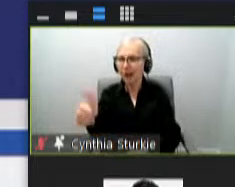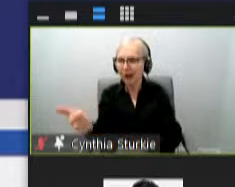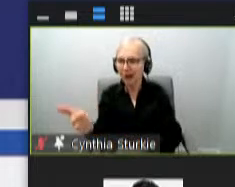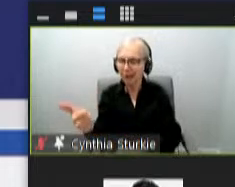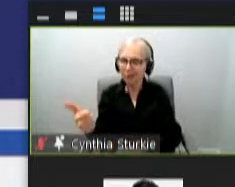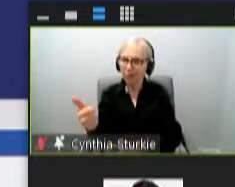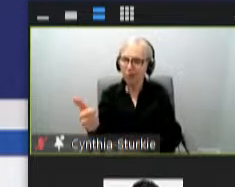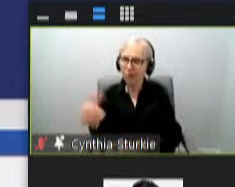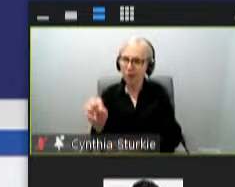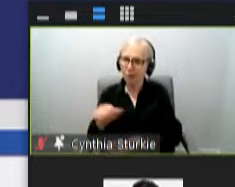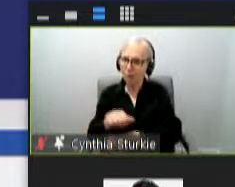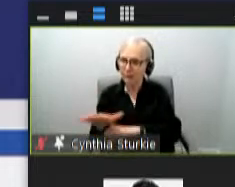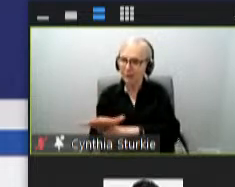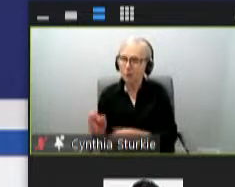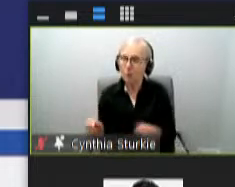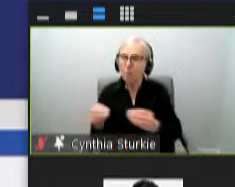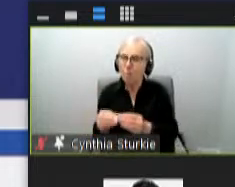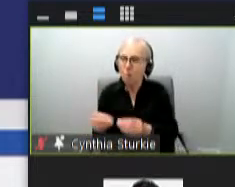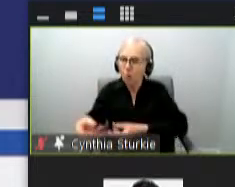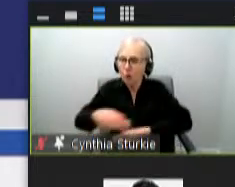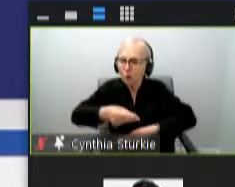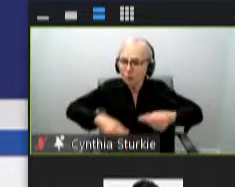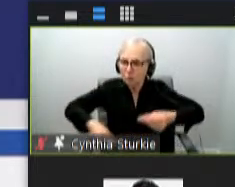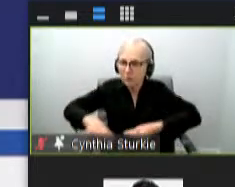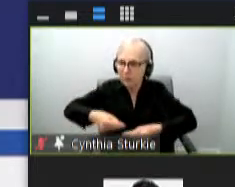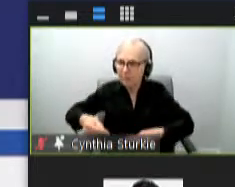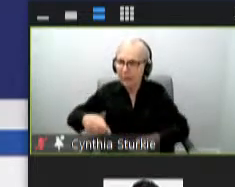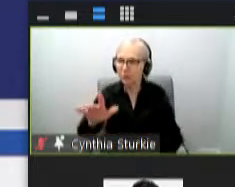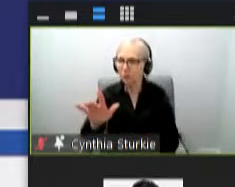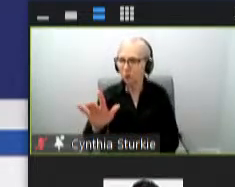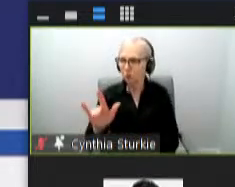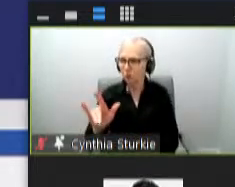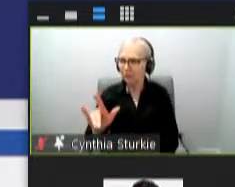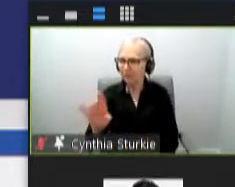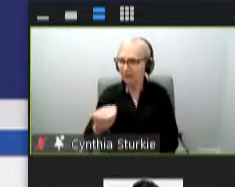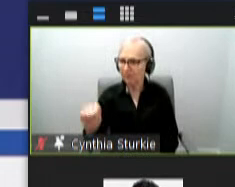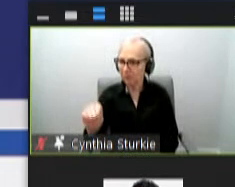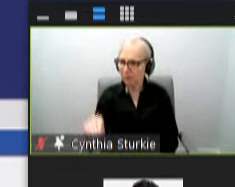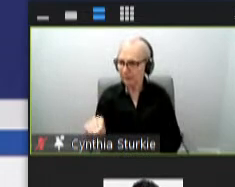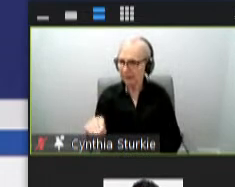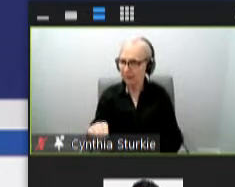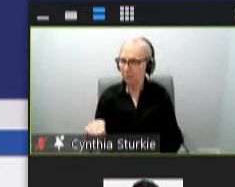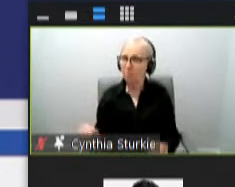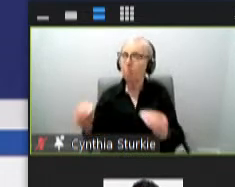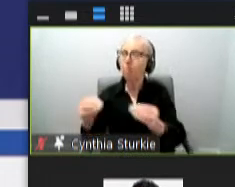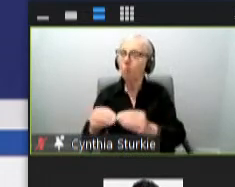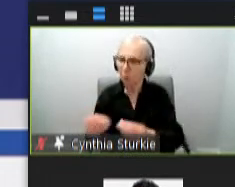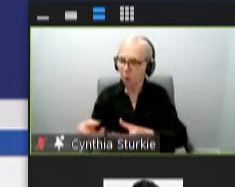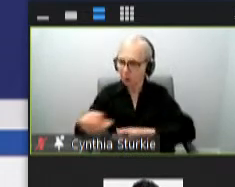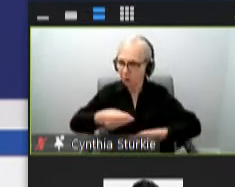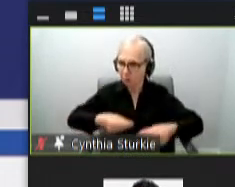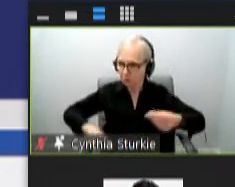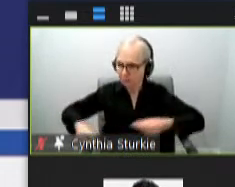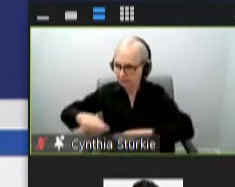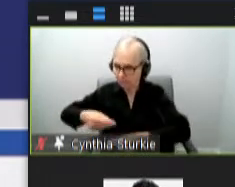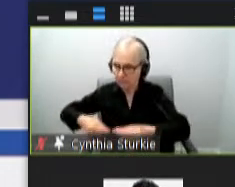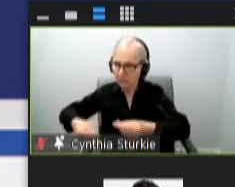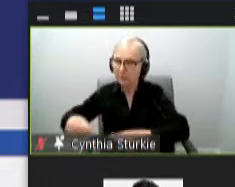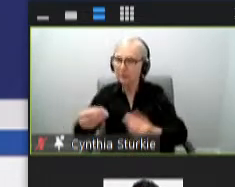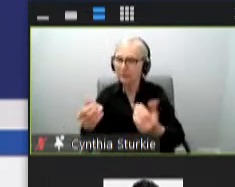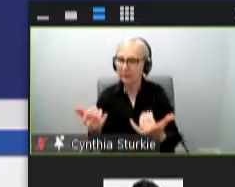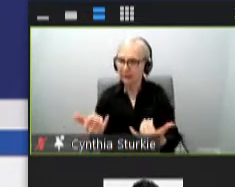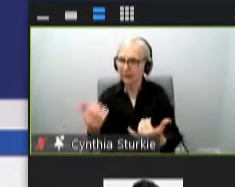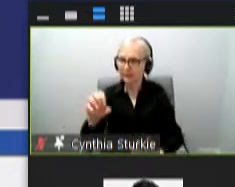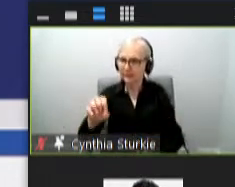we believe it's more transmissible, about 25% likely more transmissible than BA2. Right now, CDC